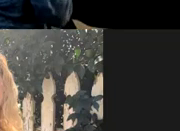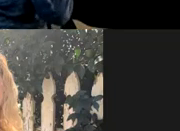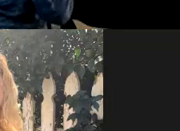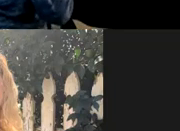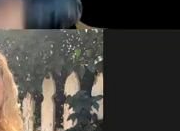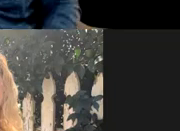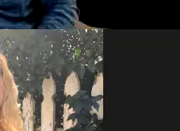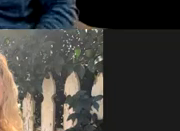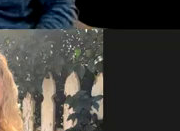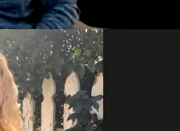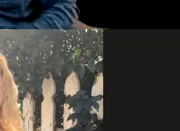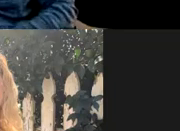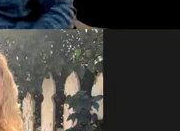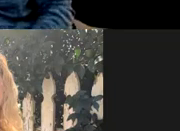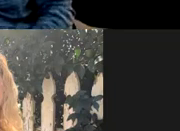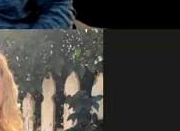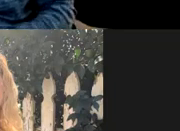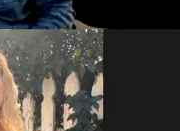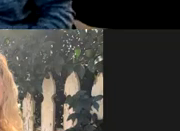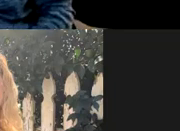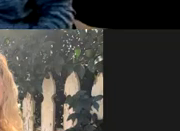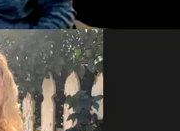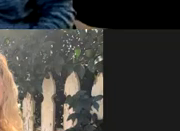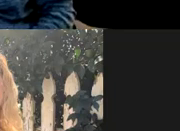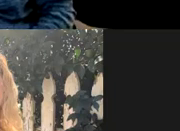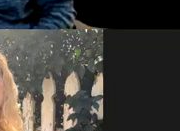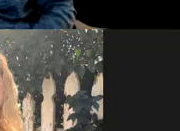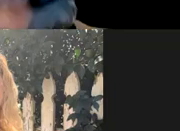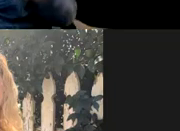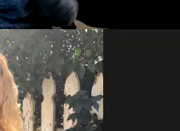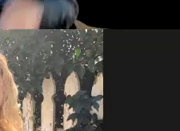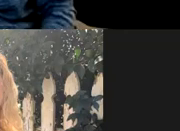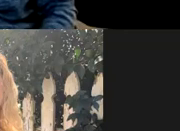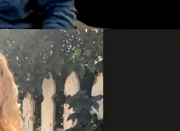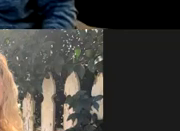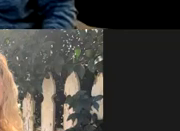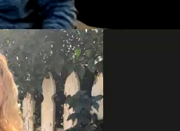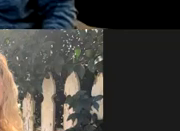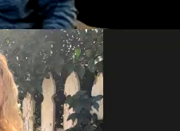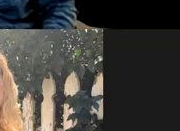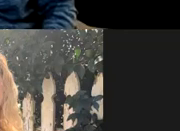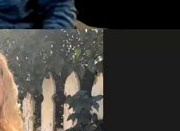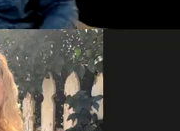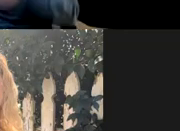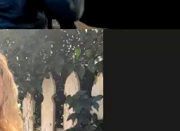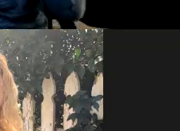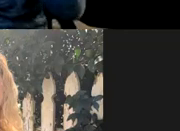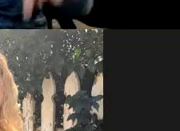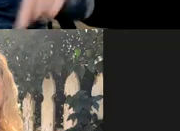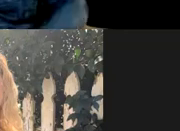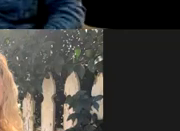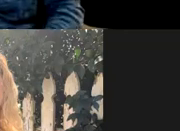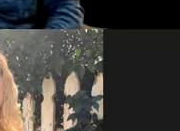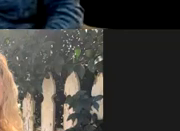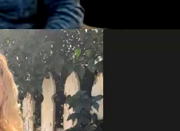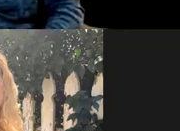so much. interpreters as well. I appreciate you guys. Thank you very so much for coming. Good night. Thank